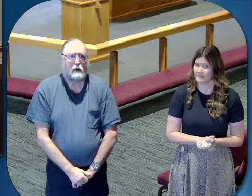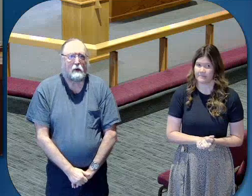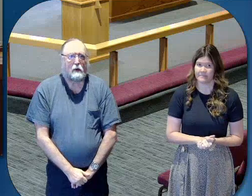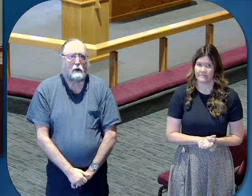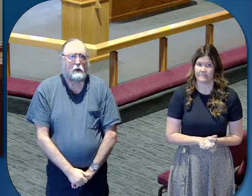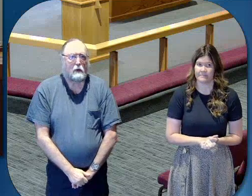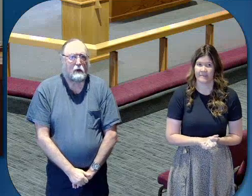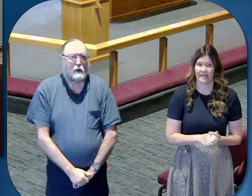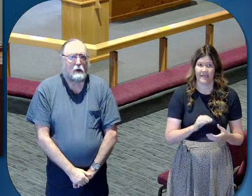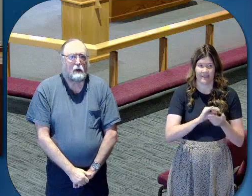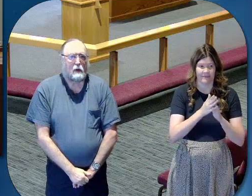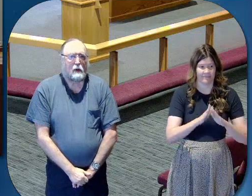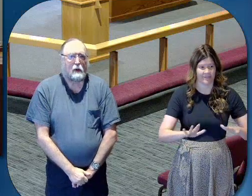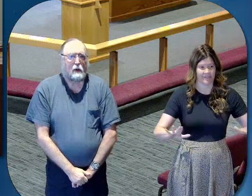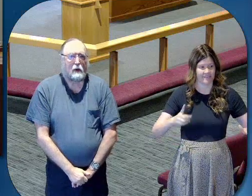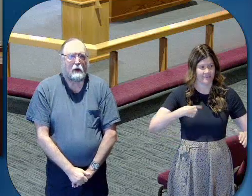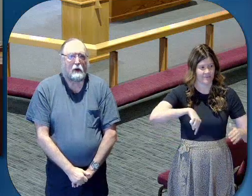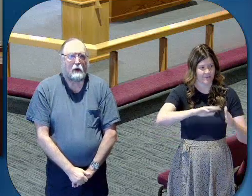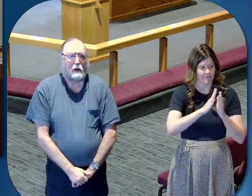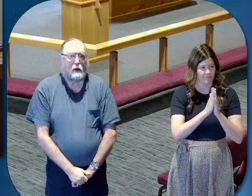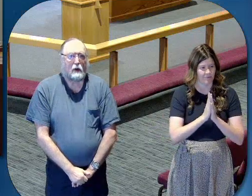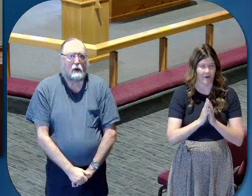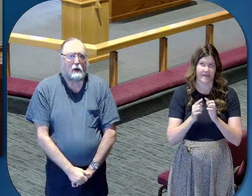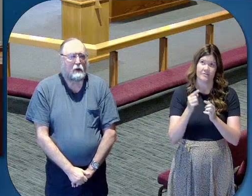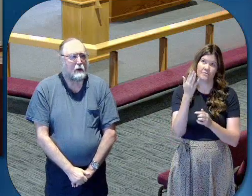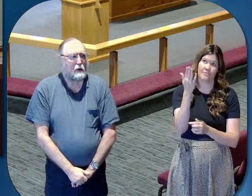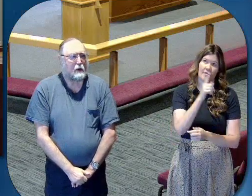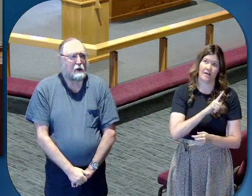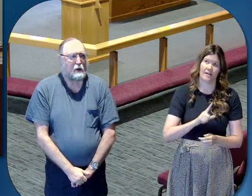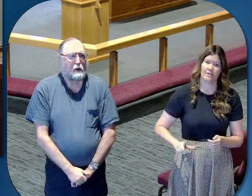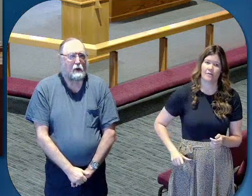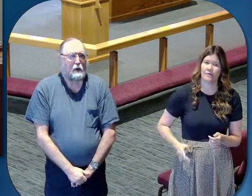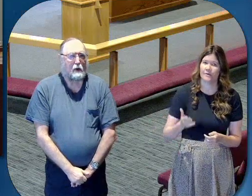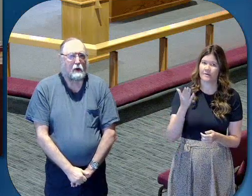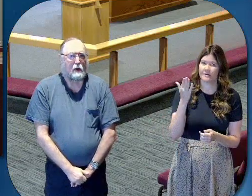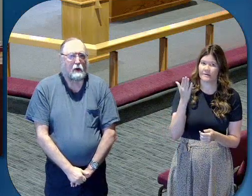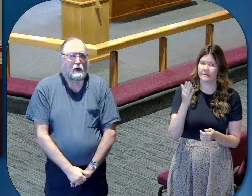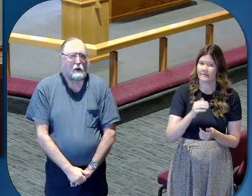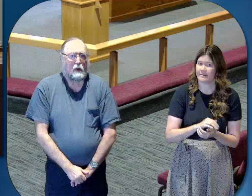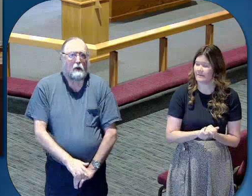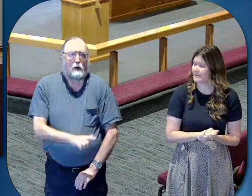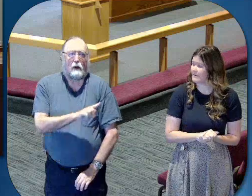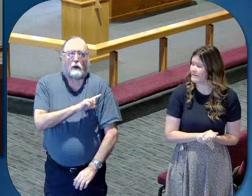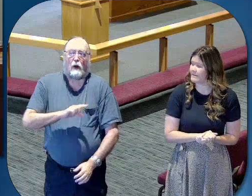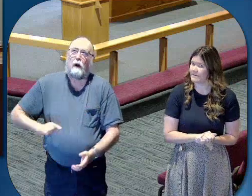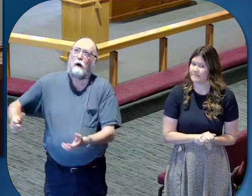In peace, let us pray to the Lord.